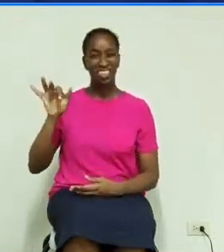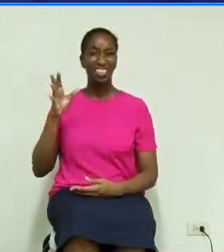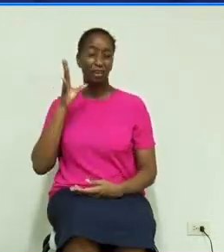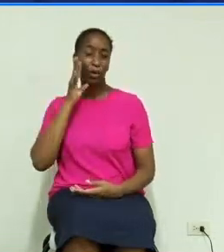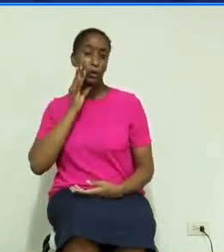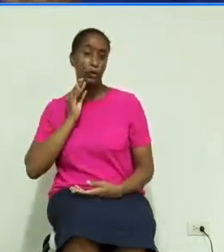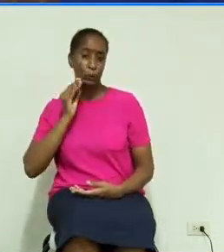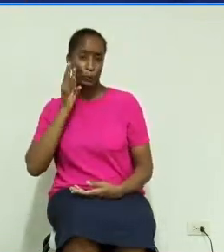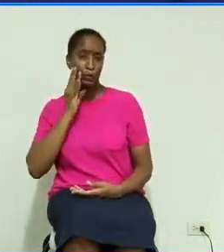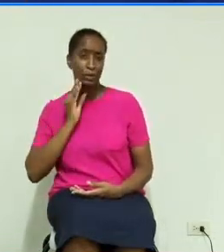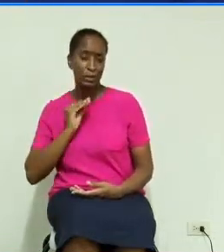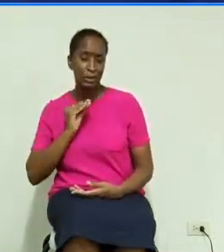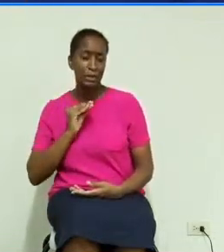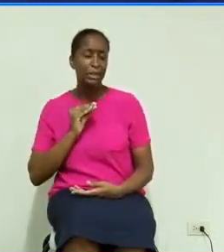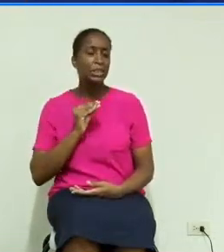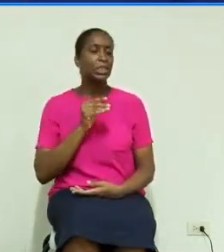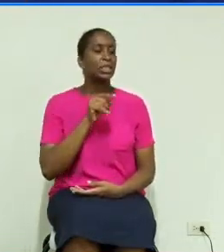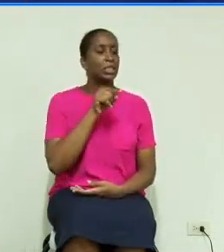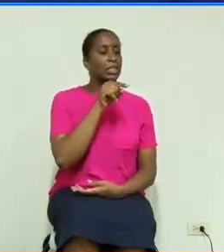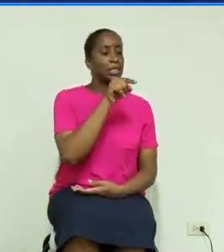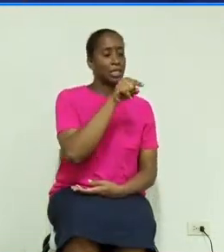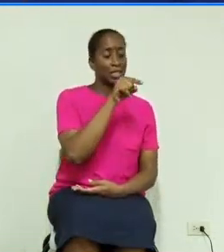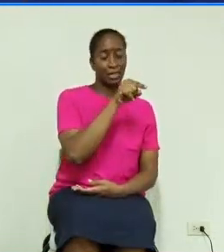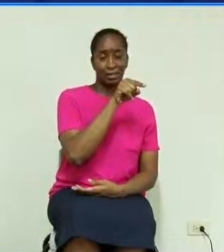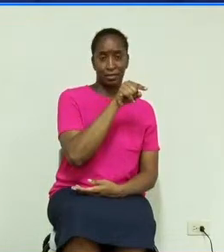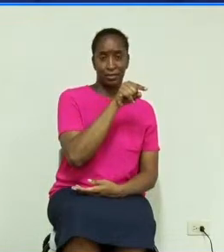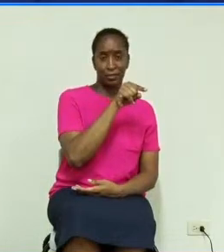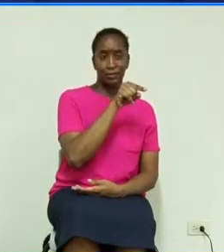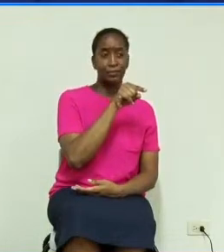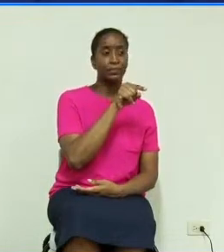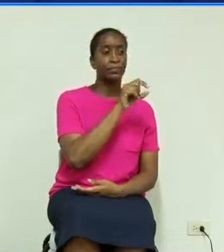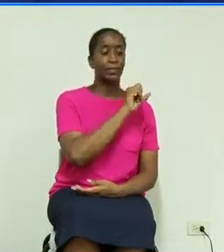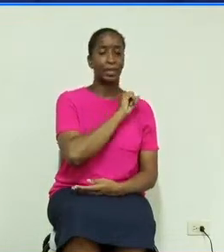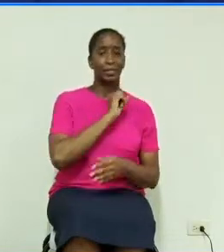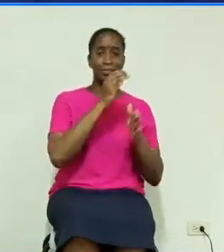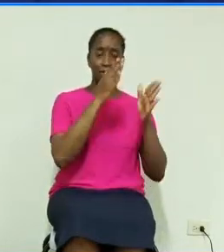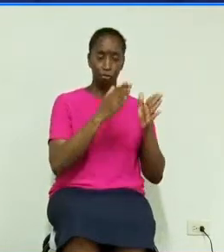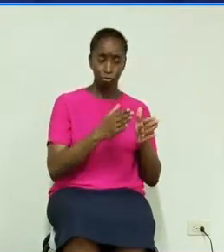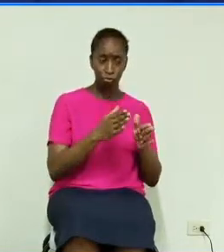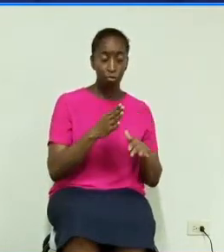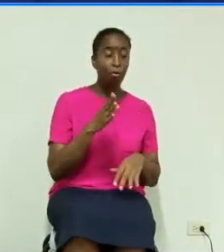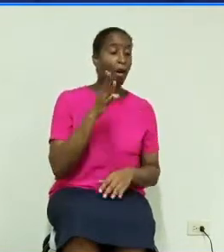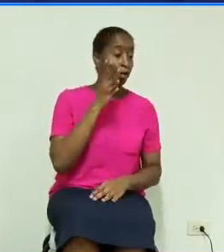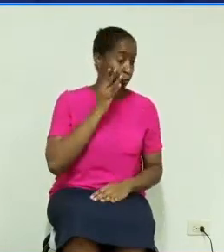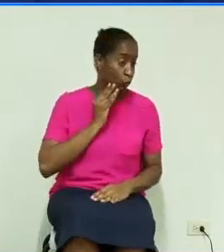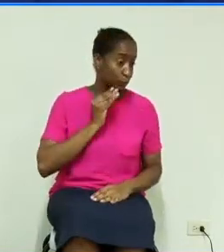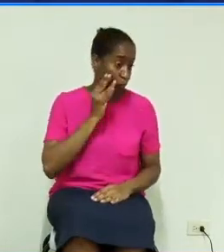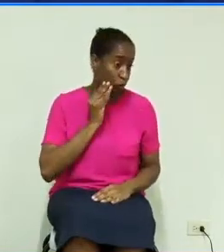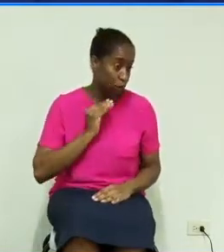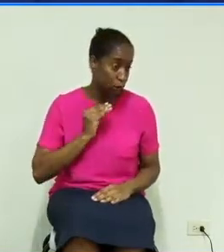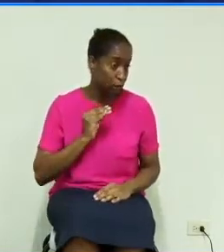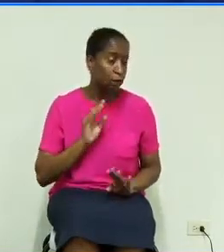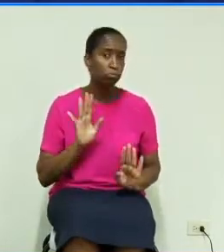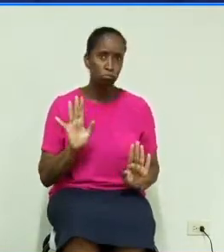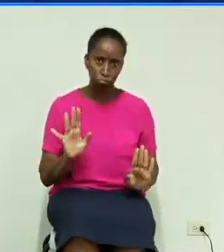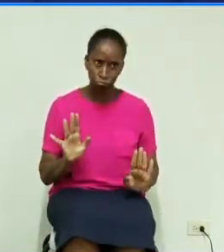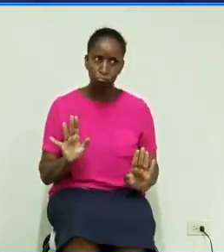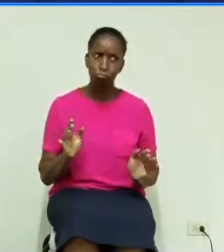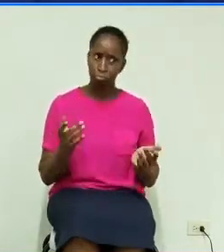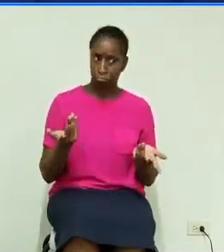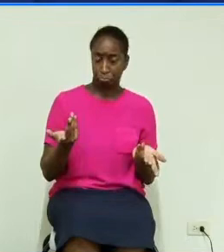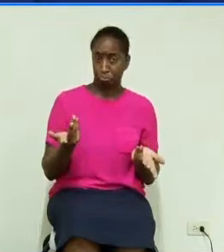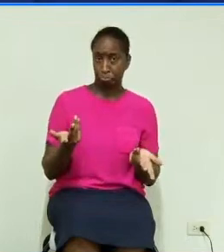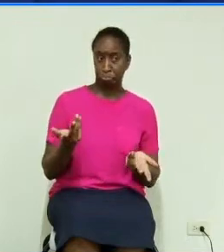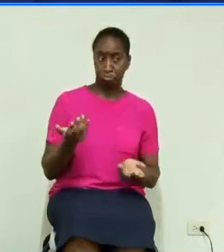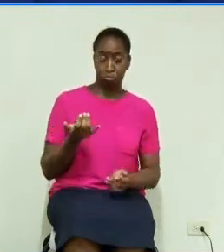wrong with pulling someone from Senate to serve within cabinet. If they're bringing